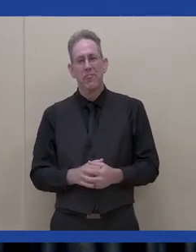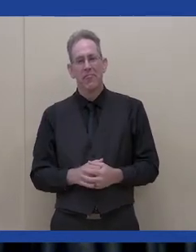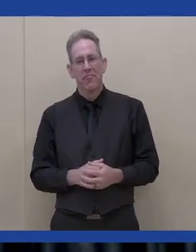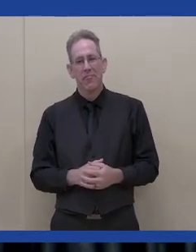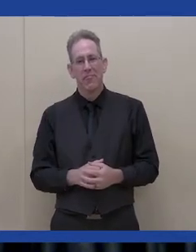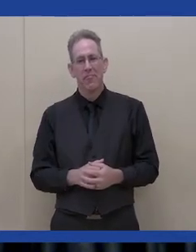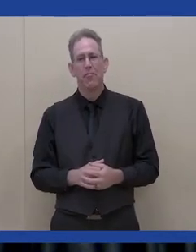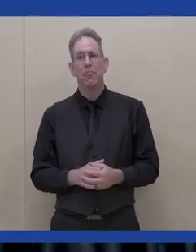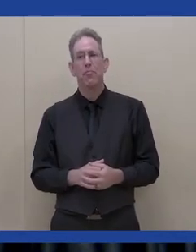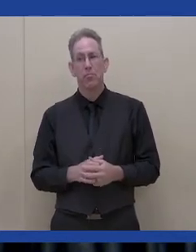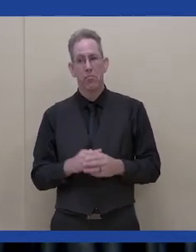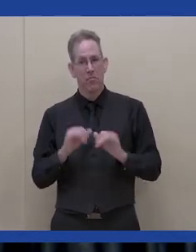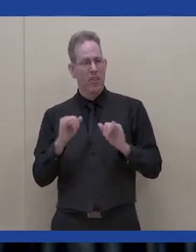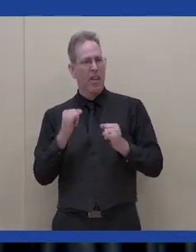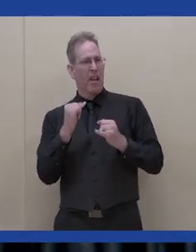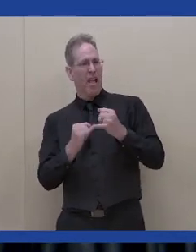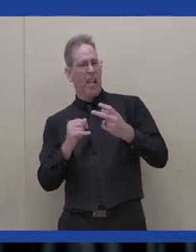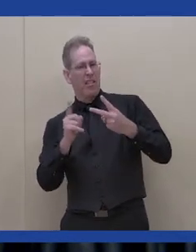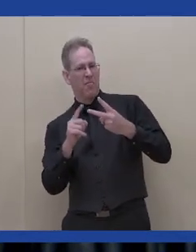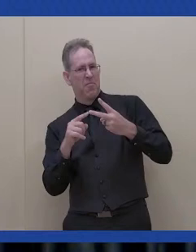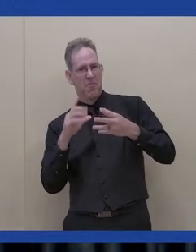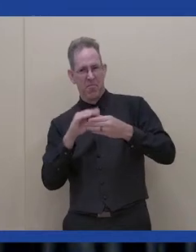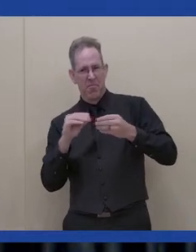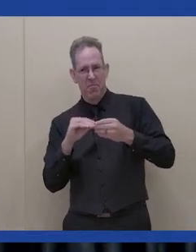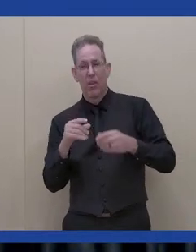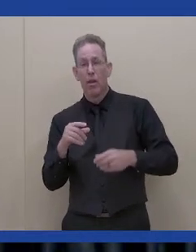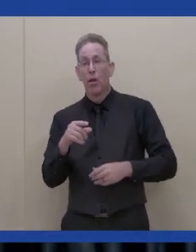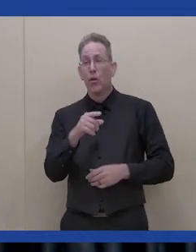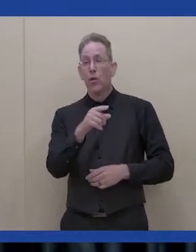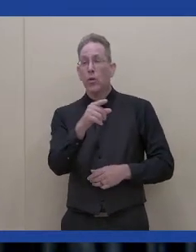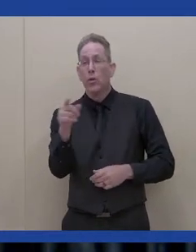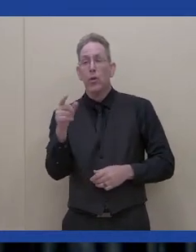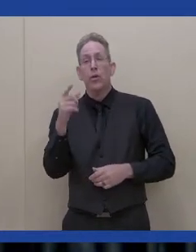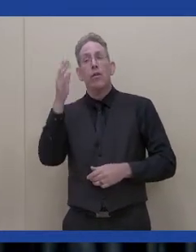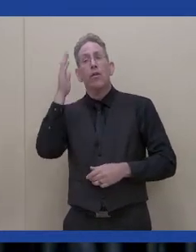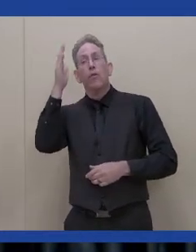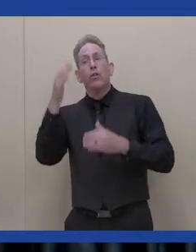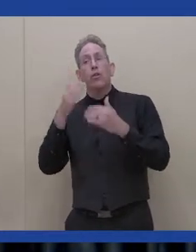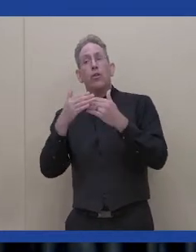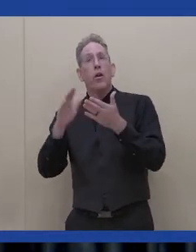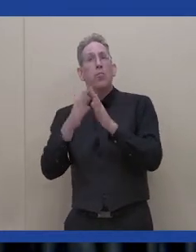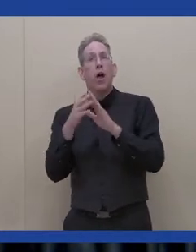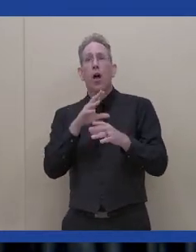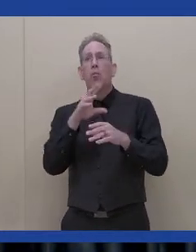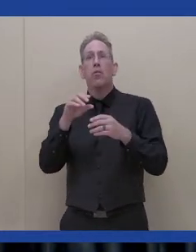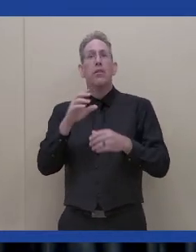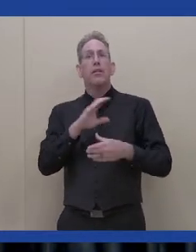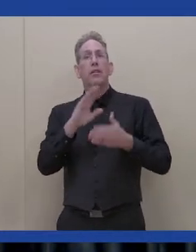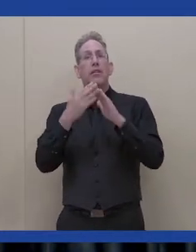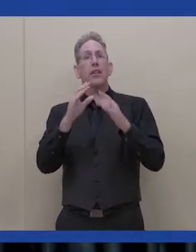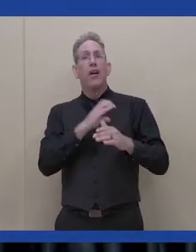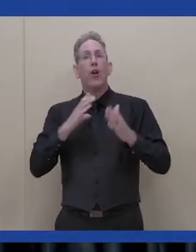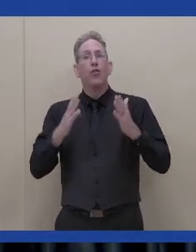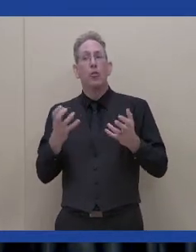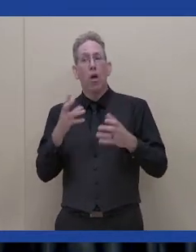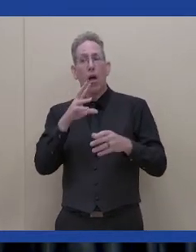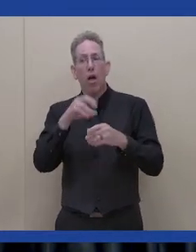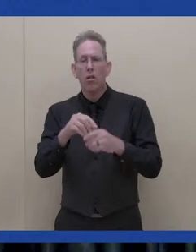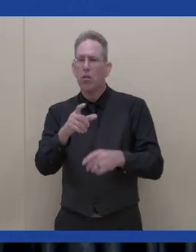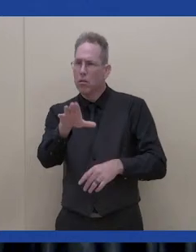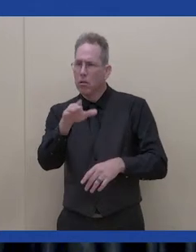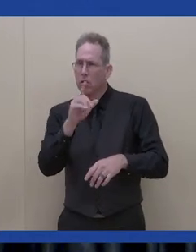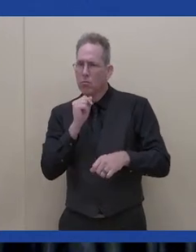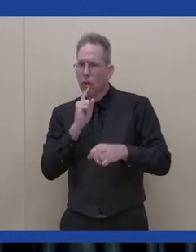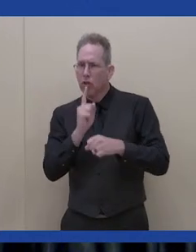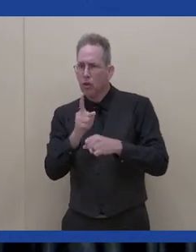And finally, for future generations of city councilors, this council should commit ourselves to making service on our council a more accessible